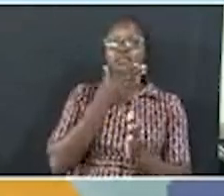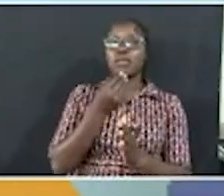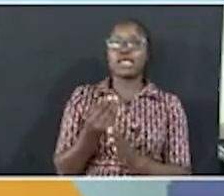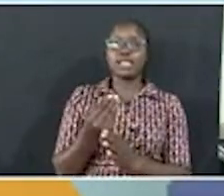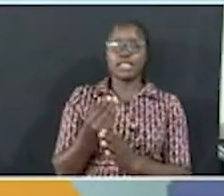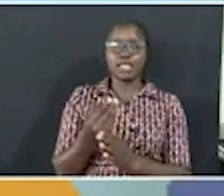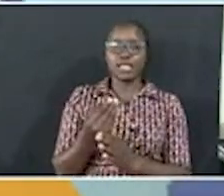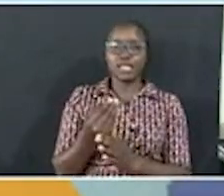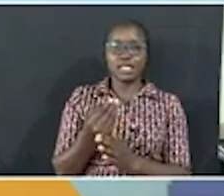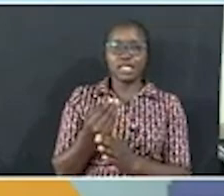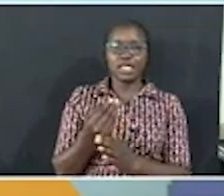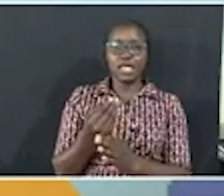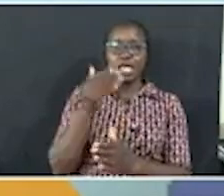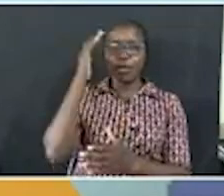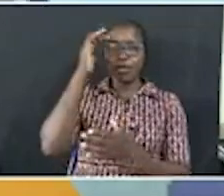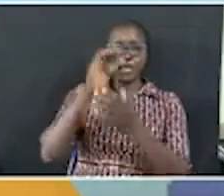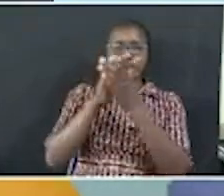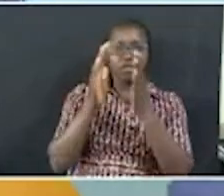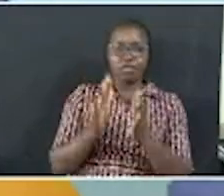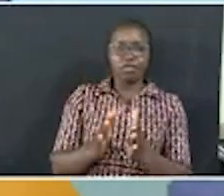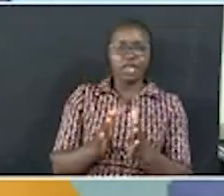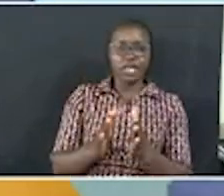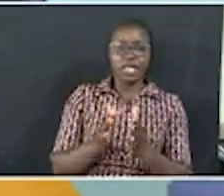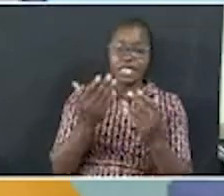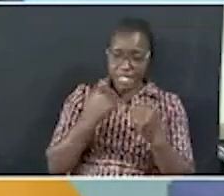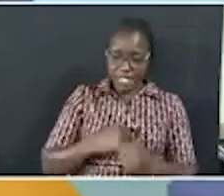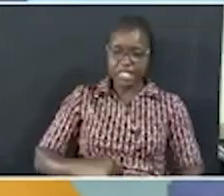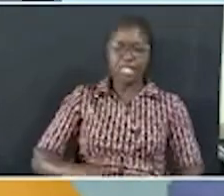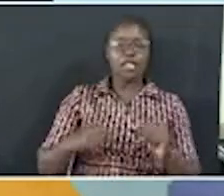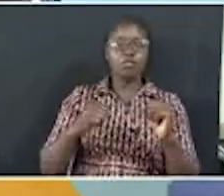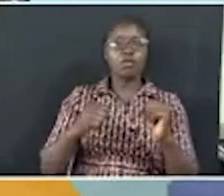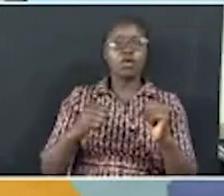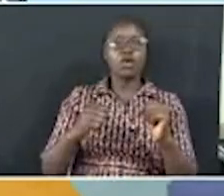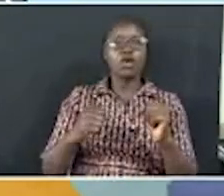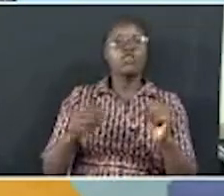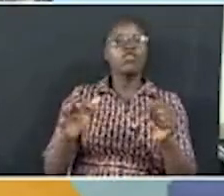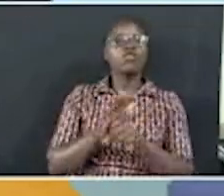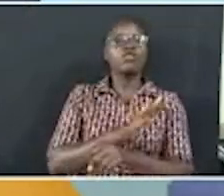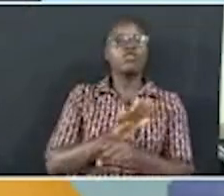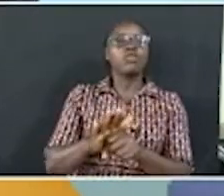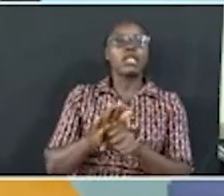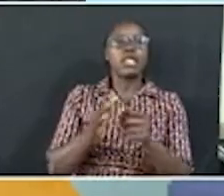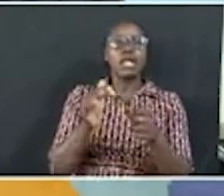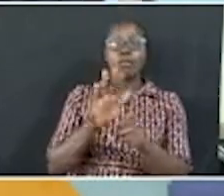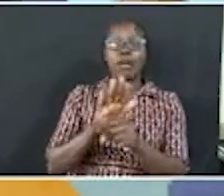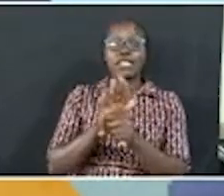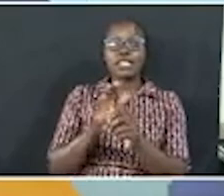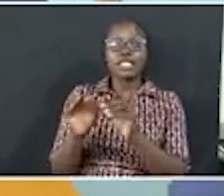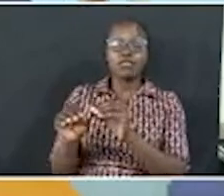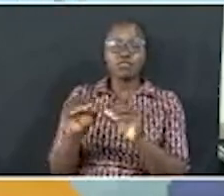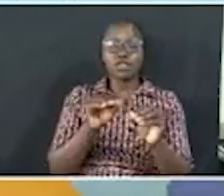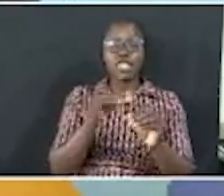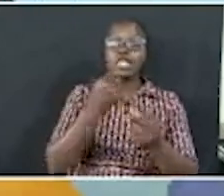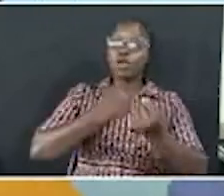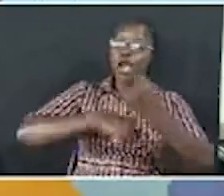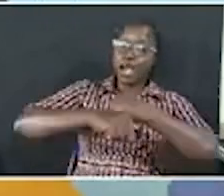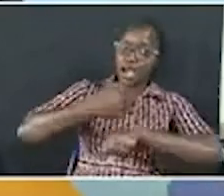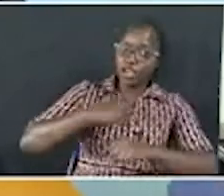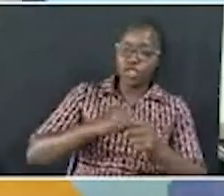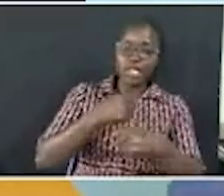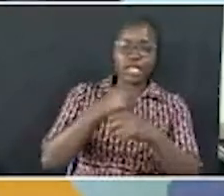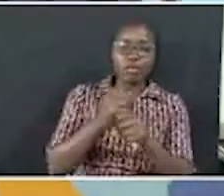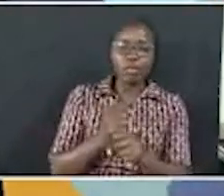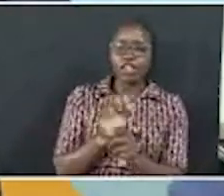man, believer, is able to accomplish much when put into action and